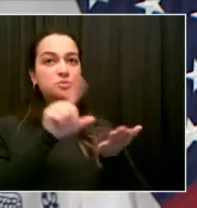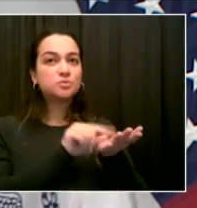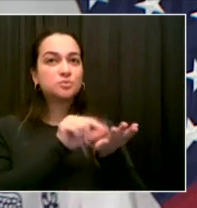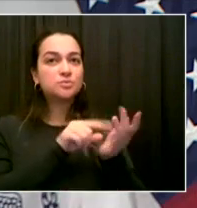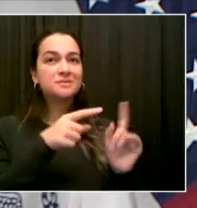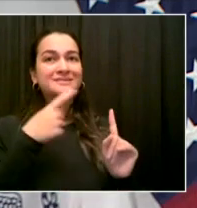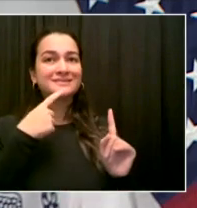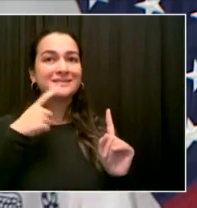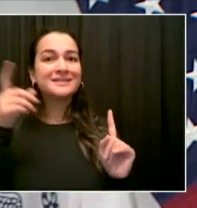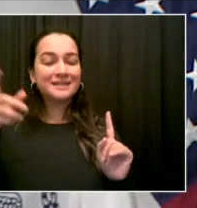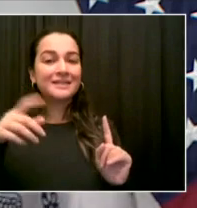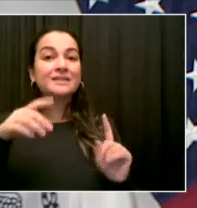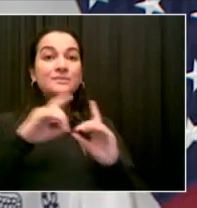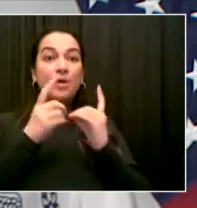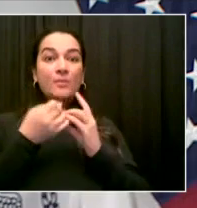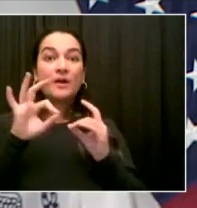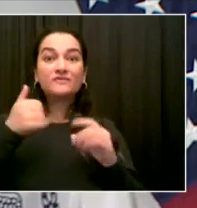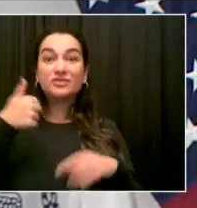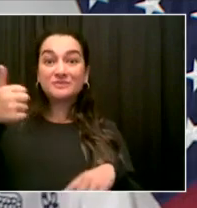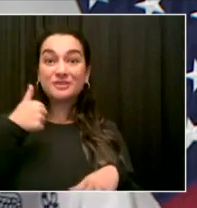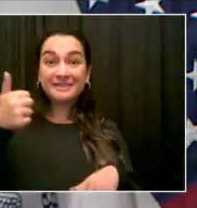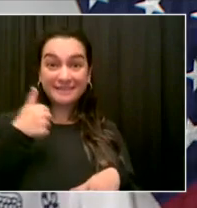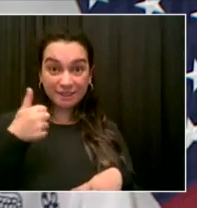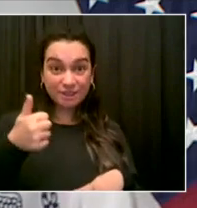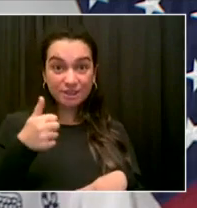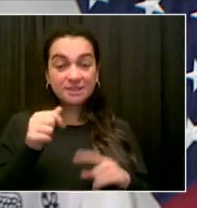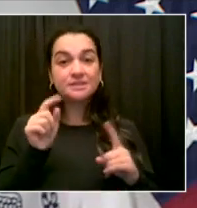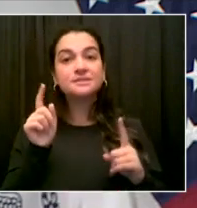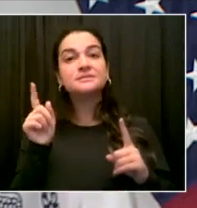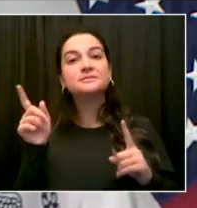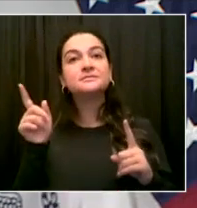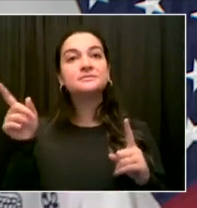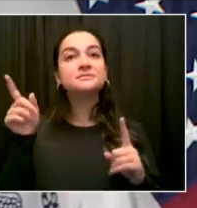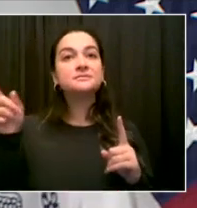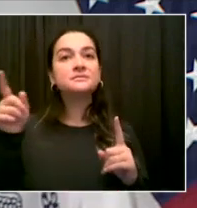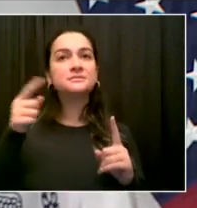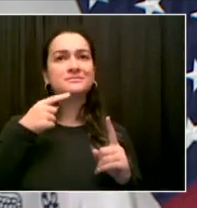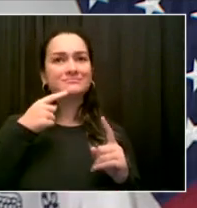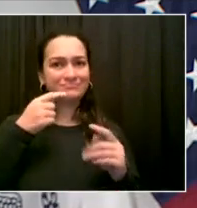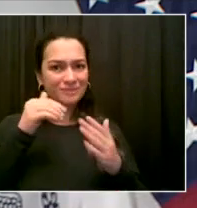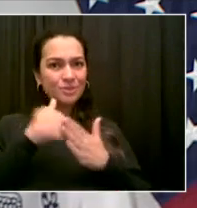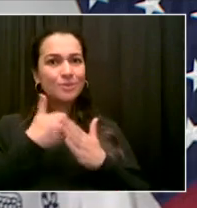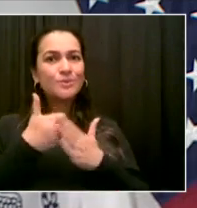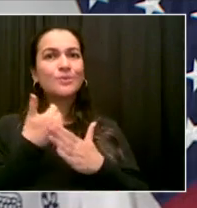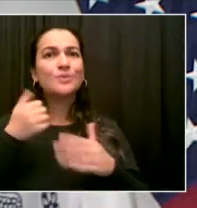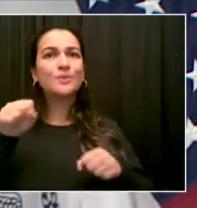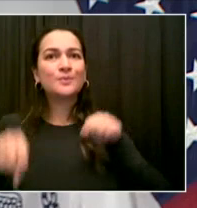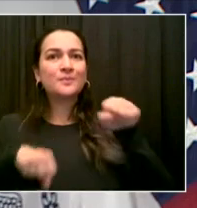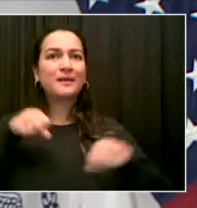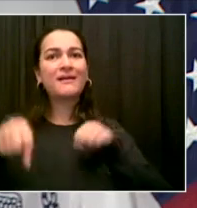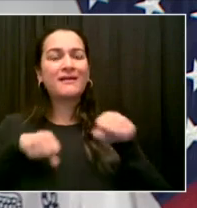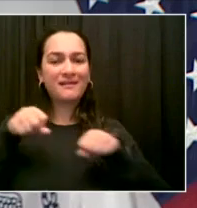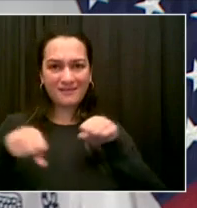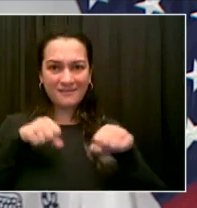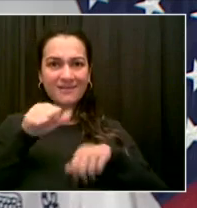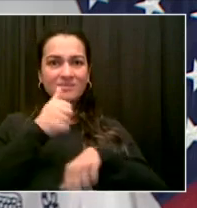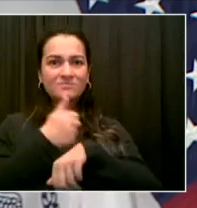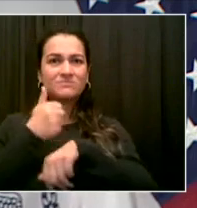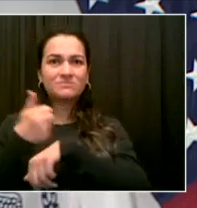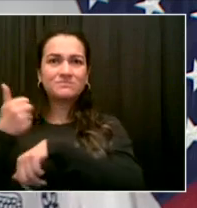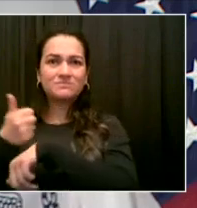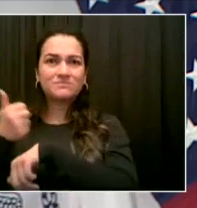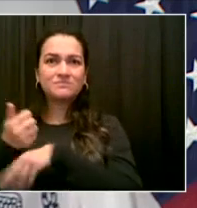JOCO, J-O-C-O, the new bike share service is halting operations because it's not authorized, because City Bike has exclusive rights in the